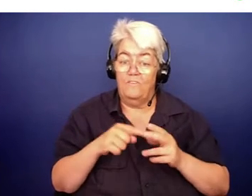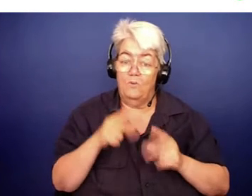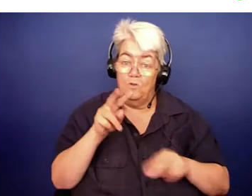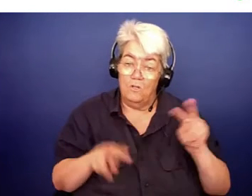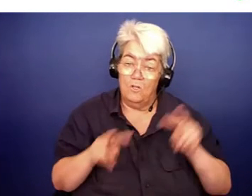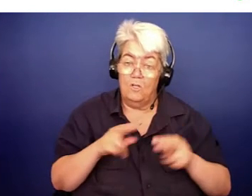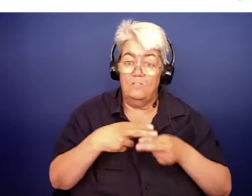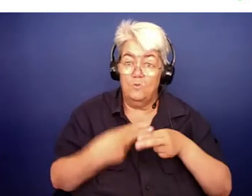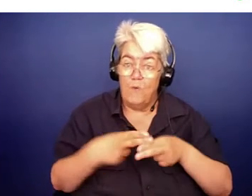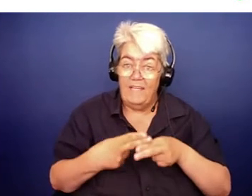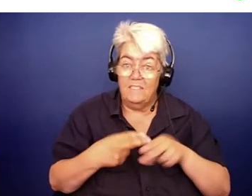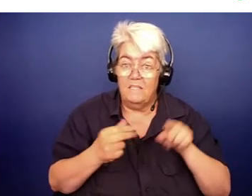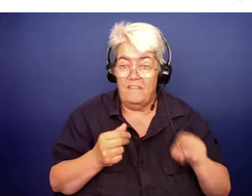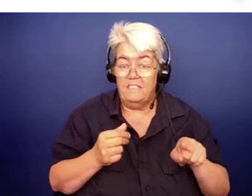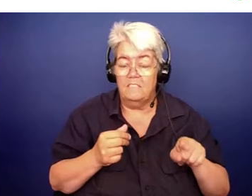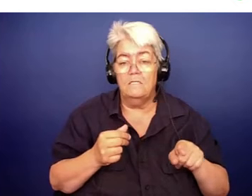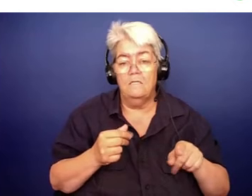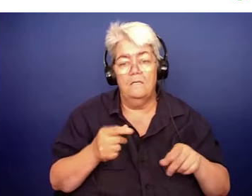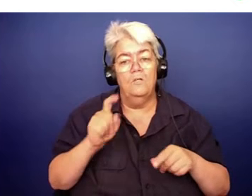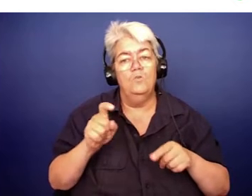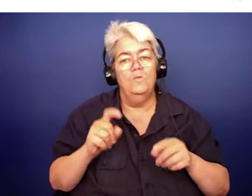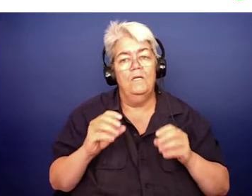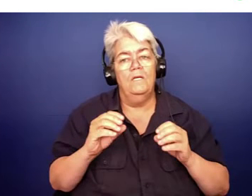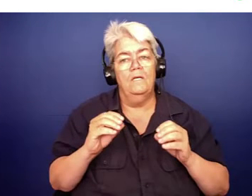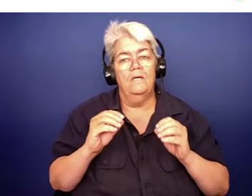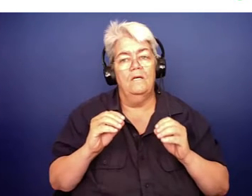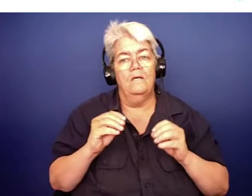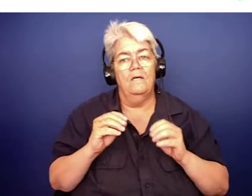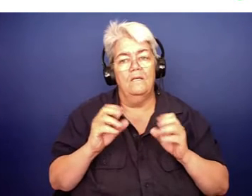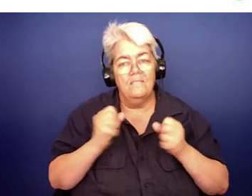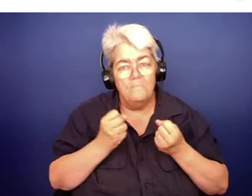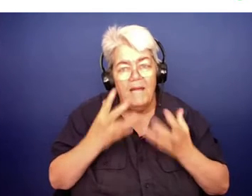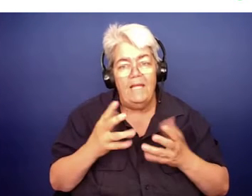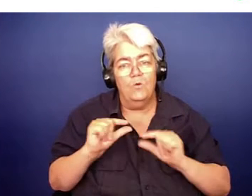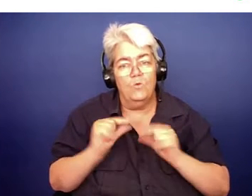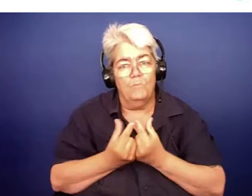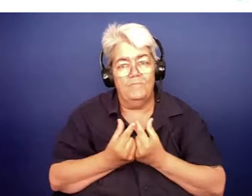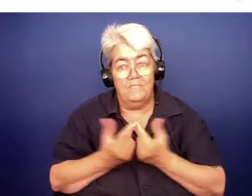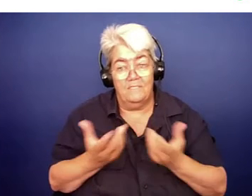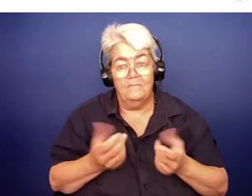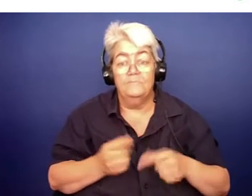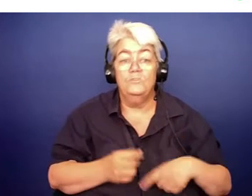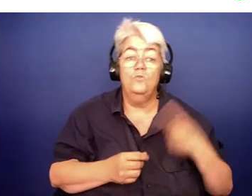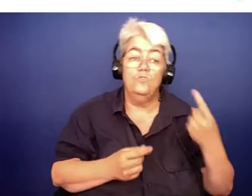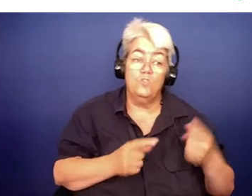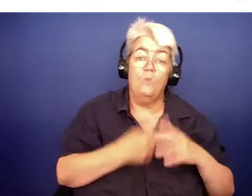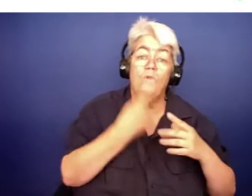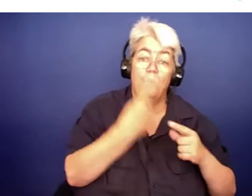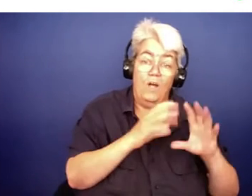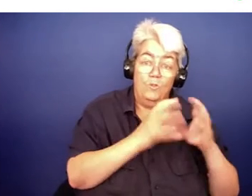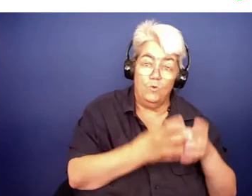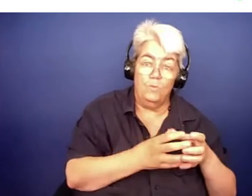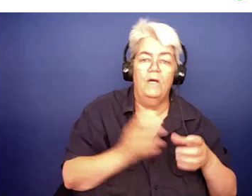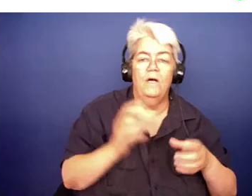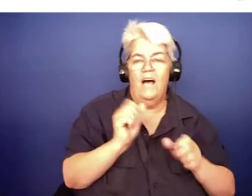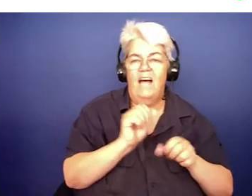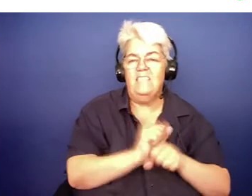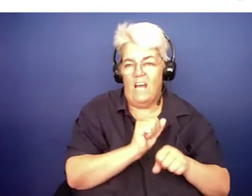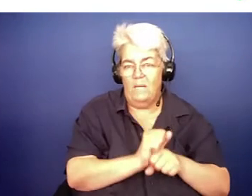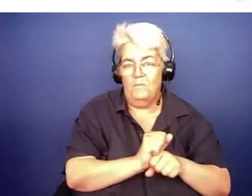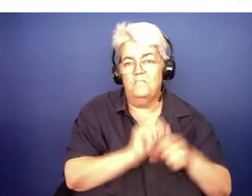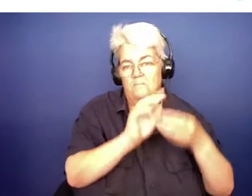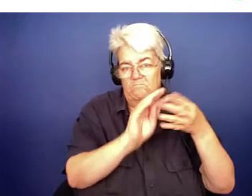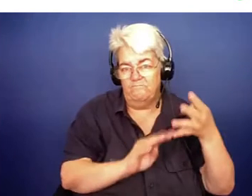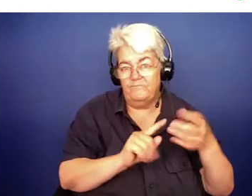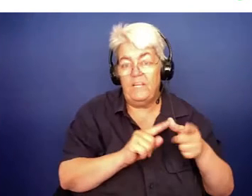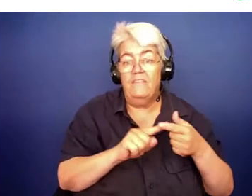in Canvas, you're going to need more than one group. Okay, so you start with one, it's called assignments, and then you